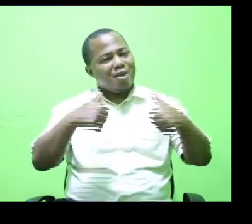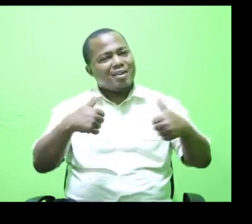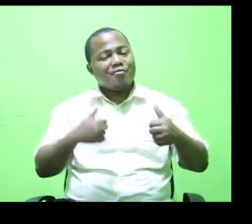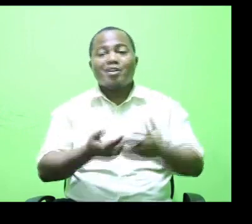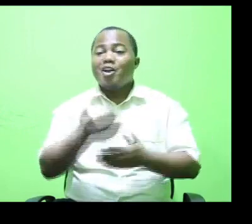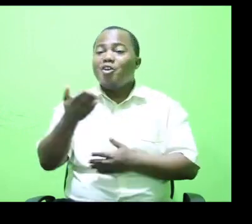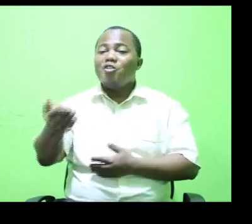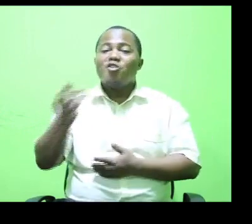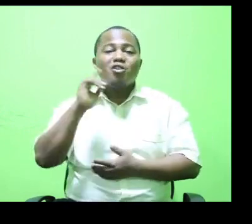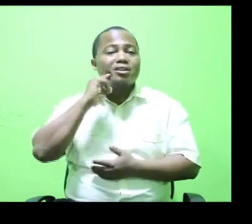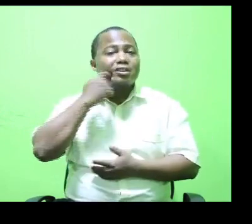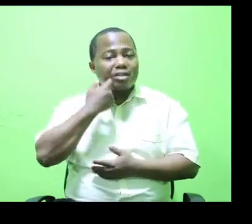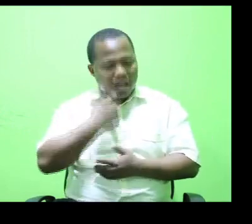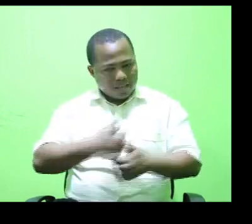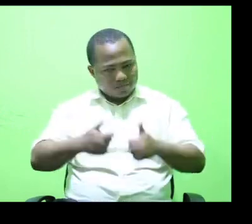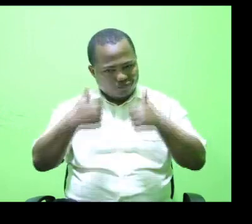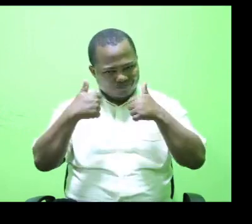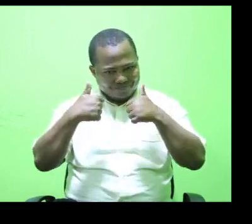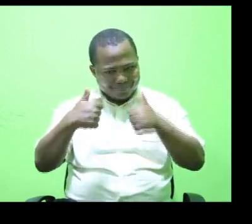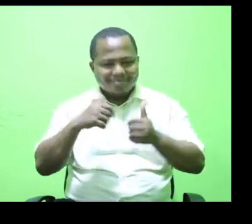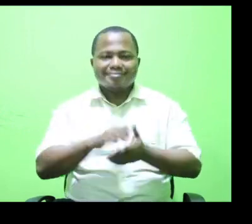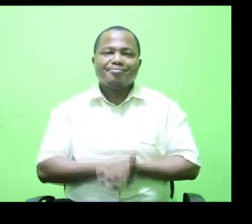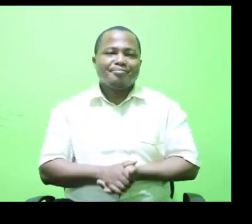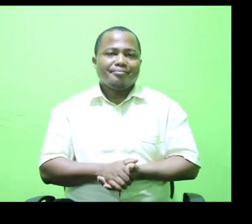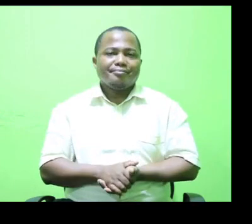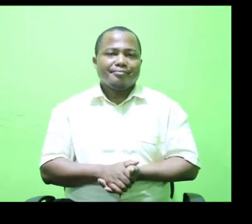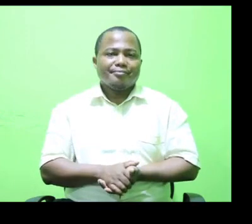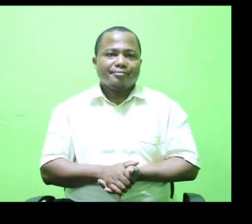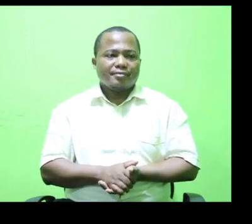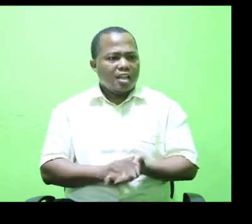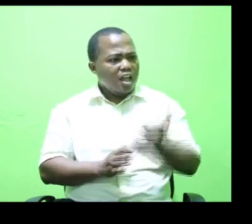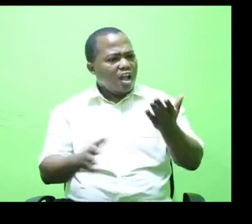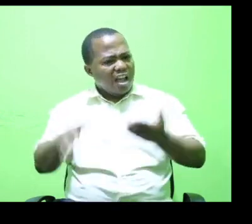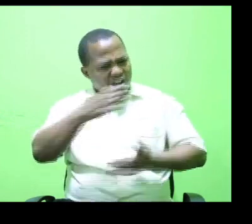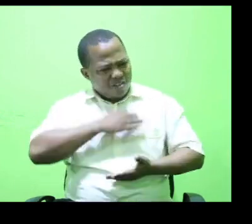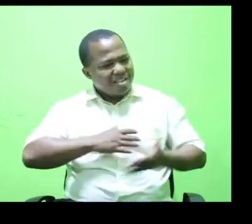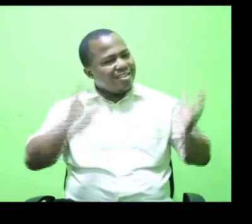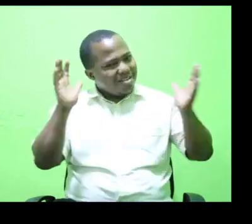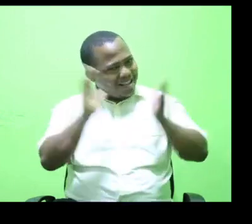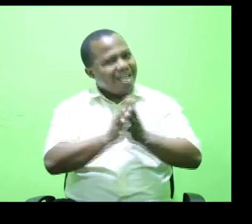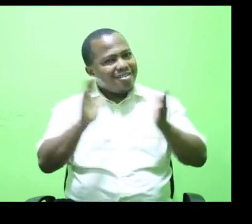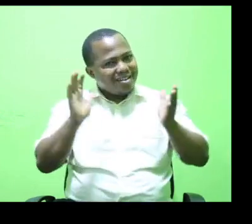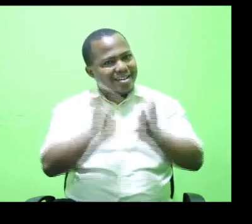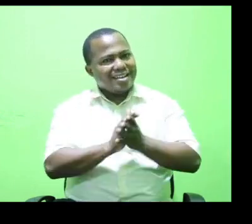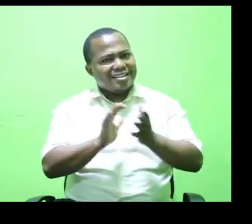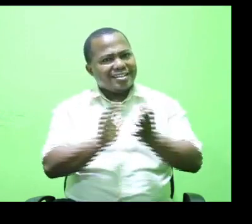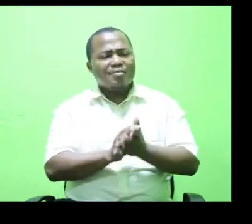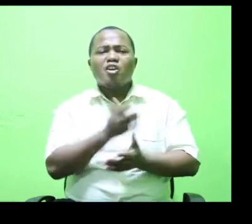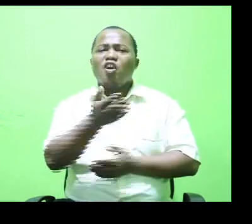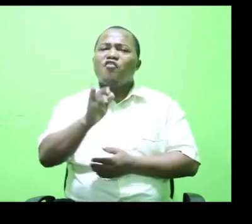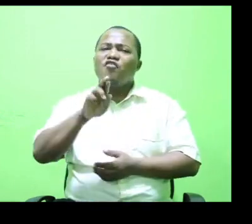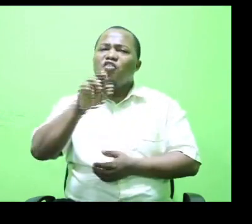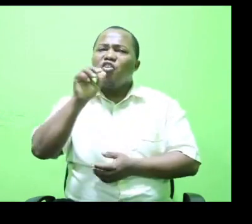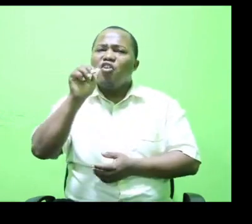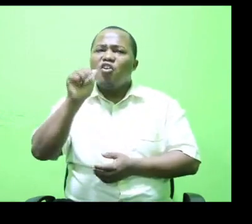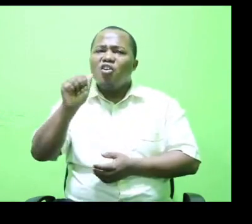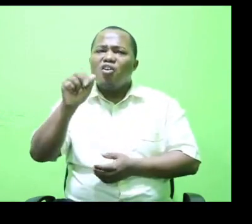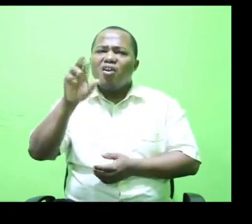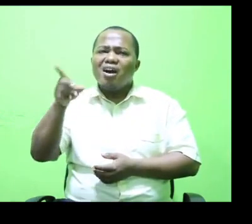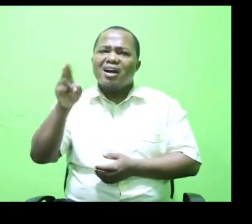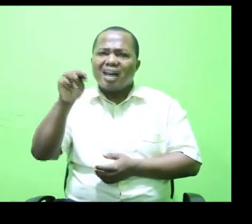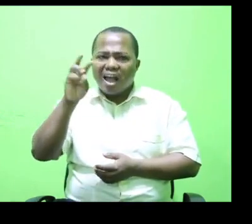Wonderful. You tried the best. Can we clap 3 factorials for Rahma,